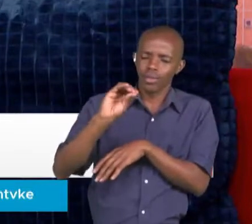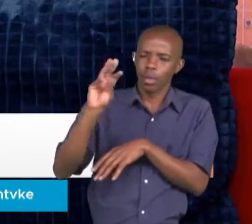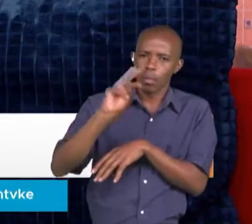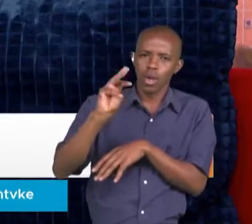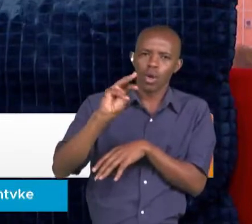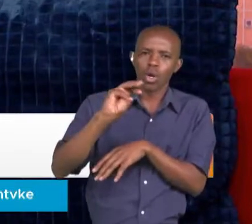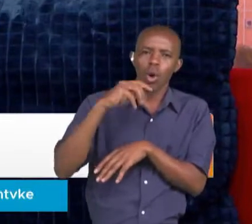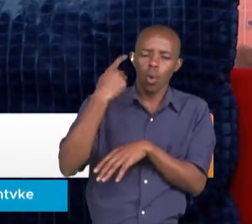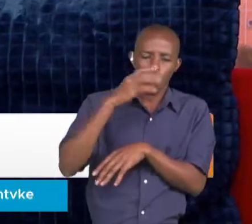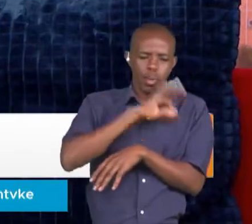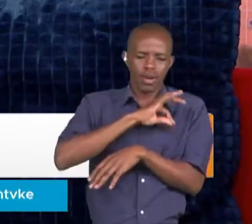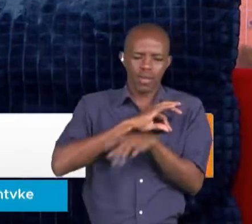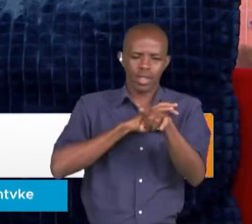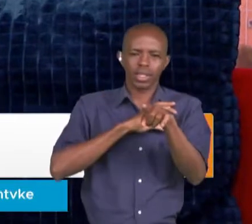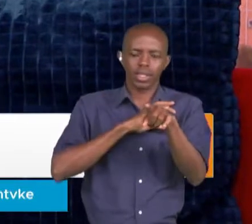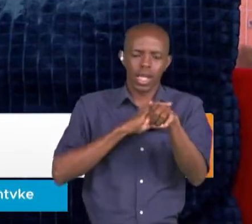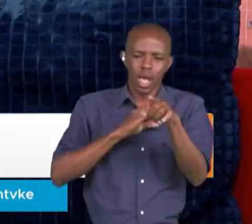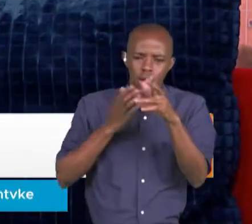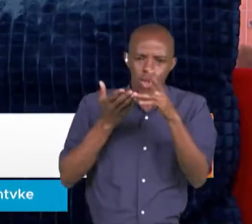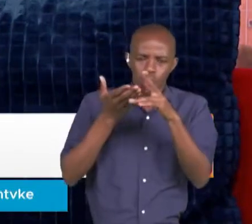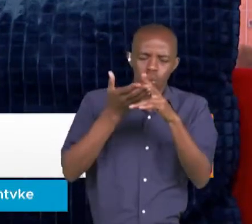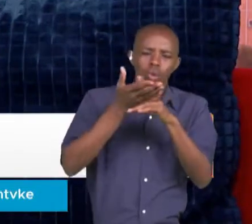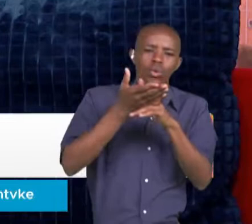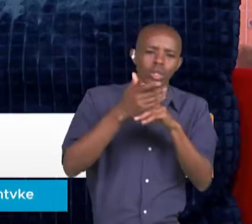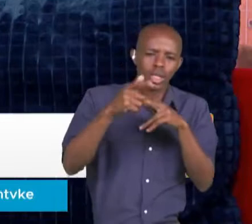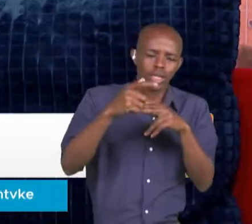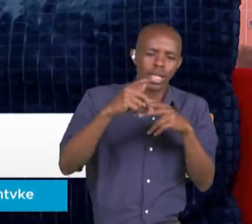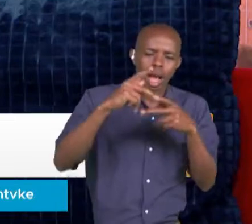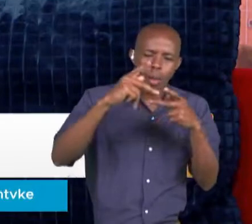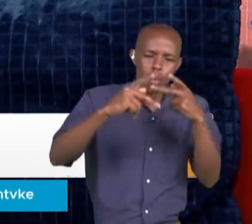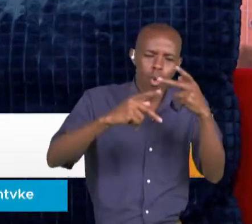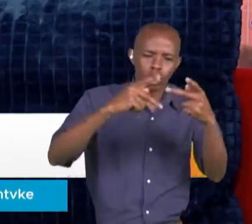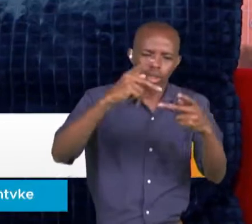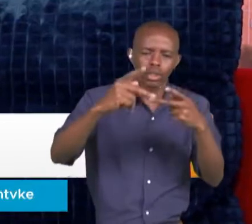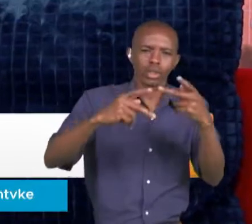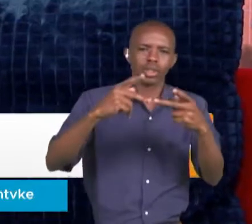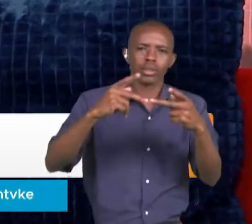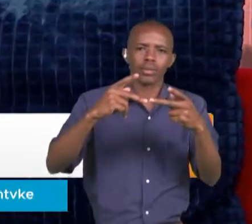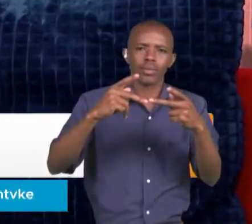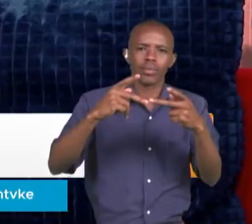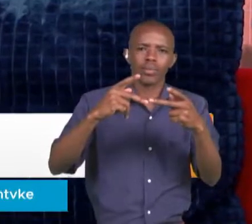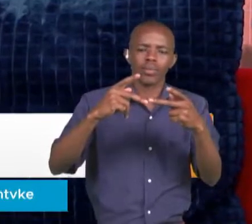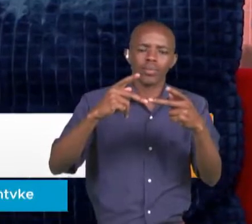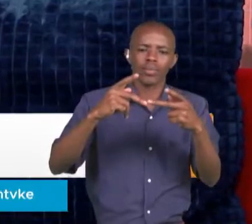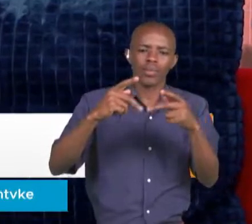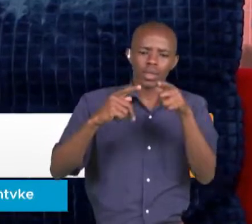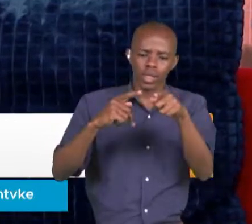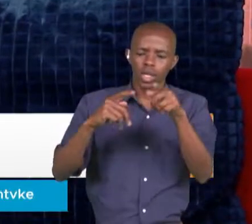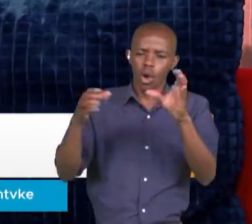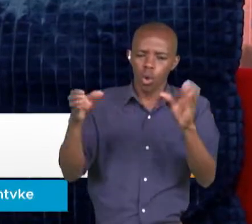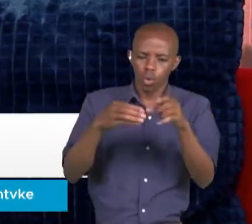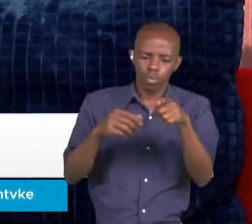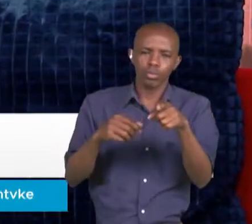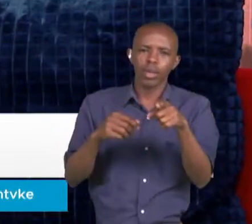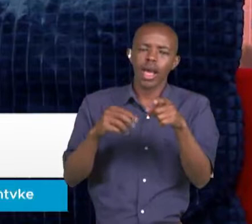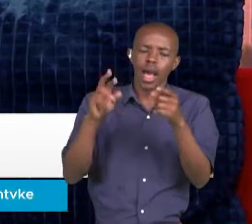exactly is set to benefit throughout the entire of that pipeline, mm-hmm, of the ransom. Mm-hmm. And I'll repeat this again.